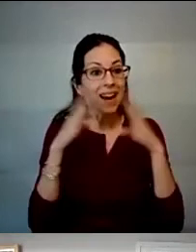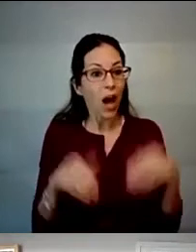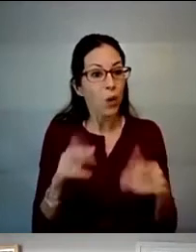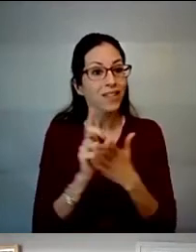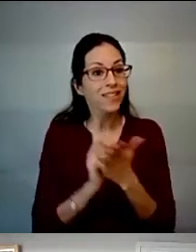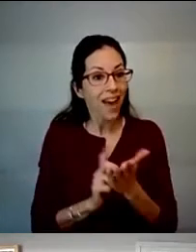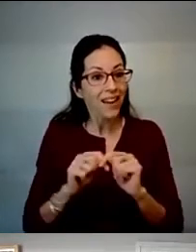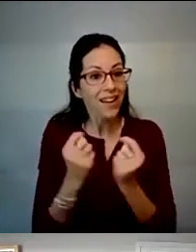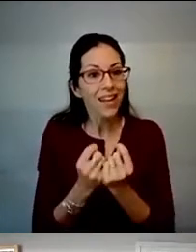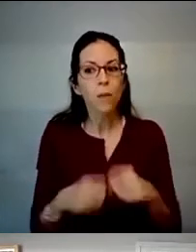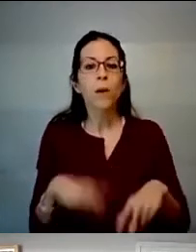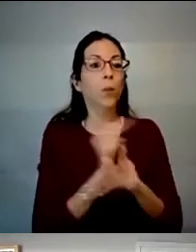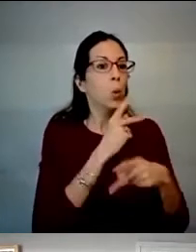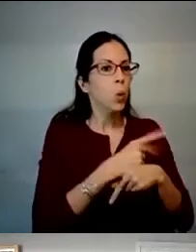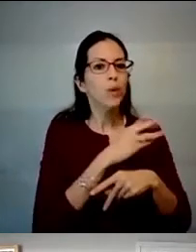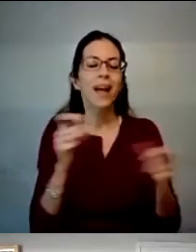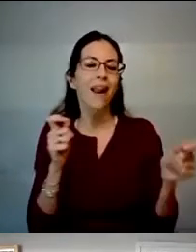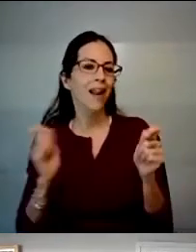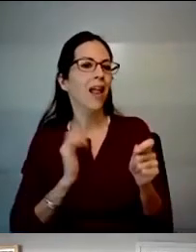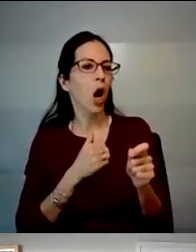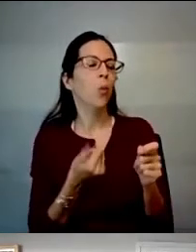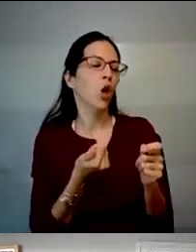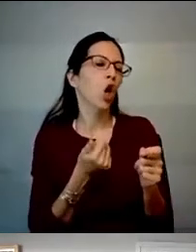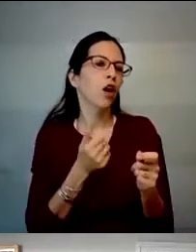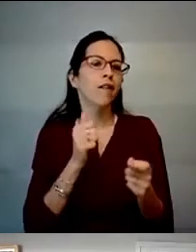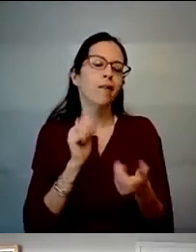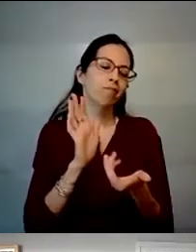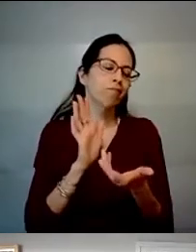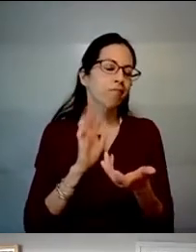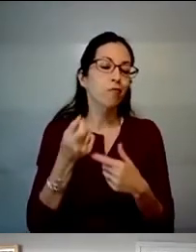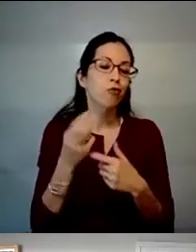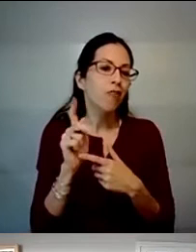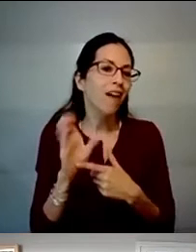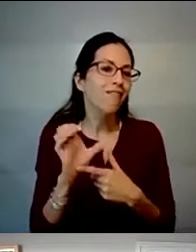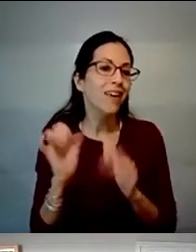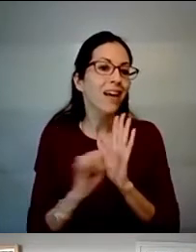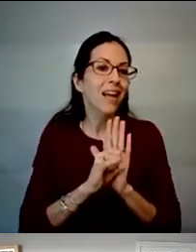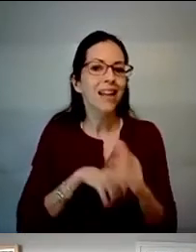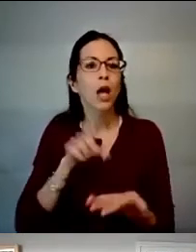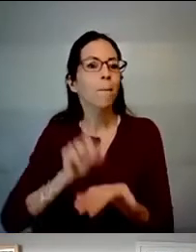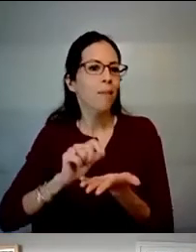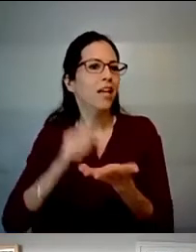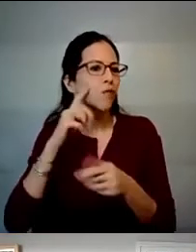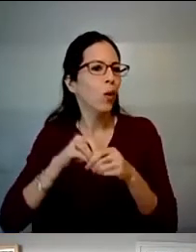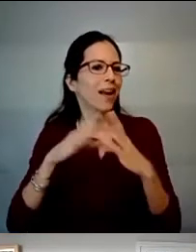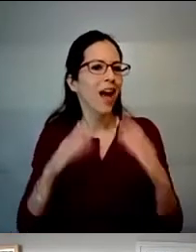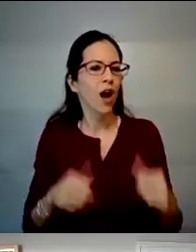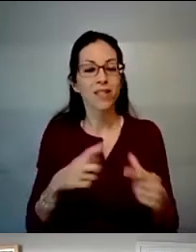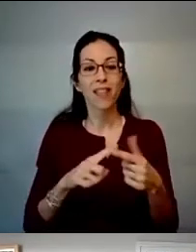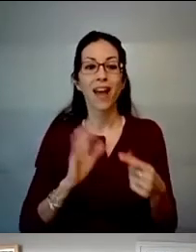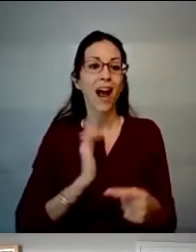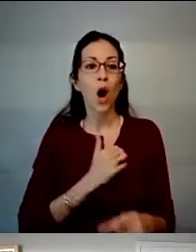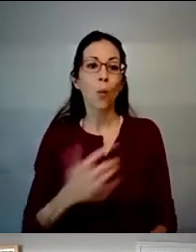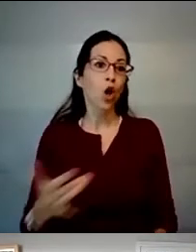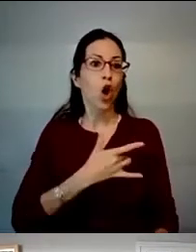and handles our institutional graphic identity and publications that we do in-house. And then kind of the heart of our commitment